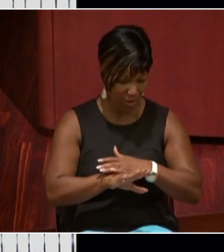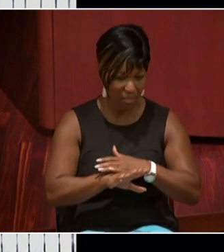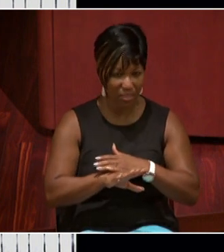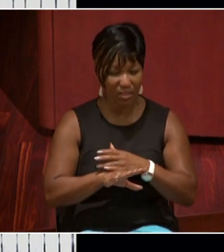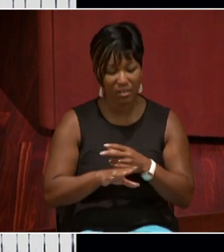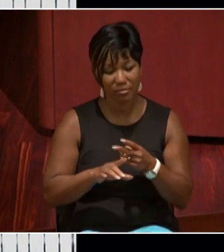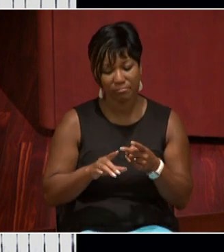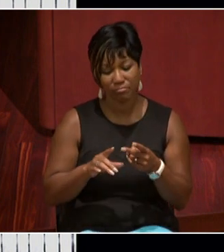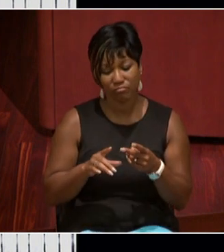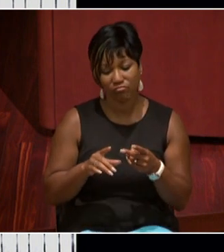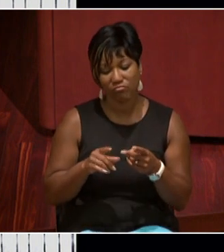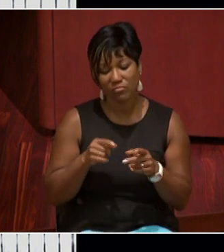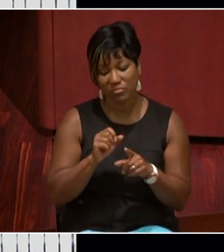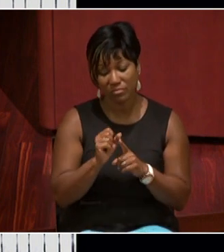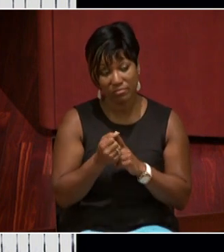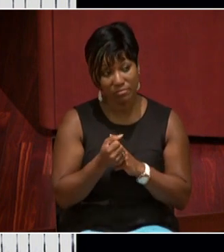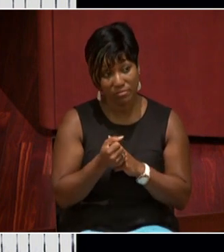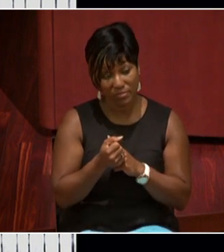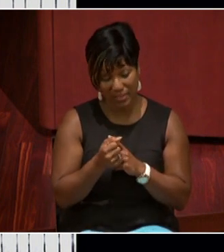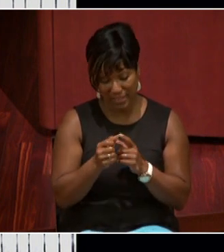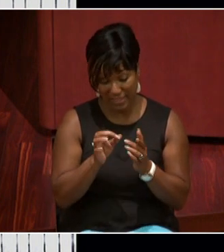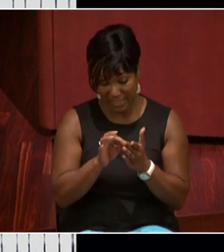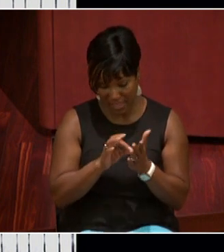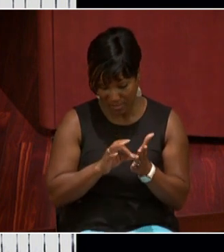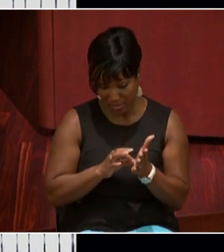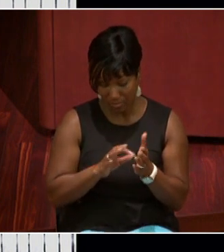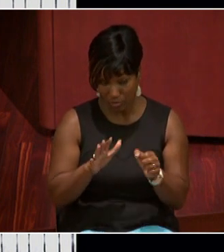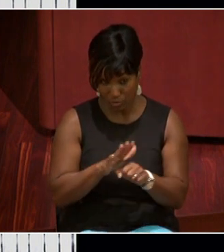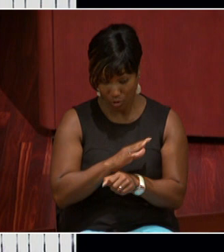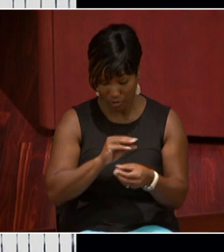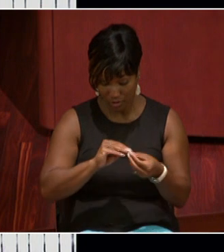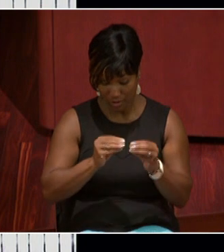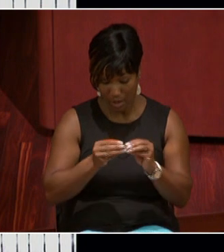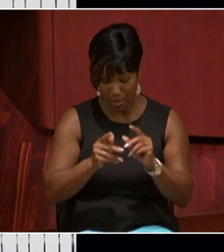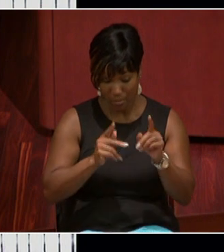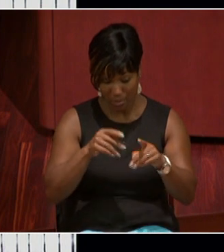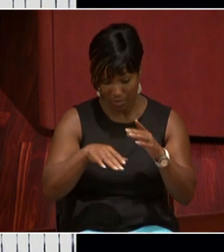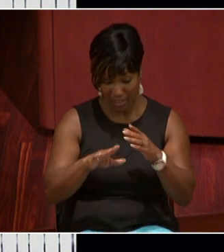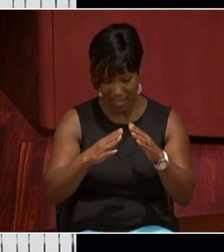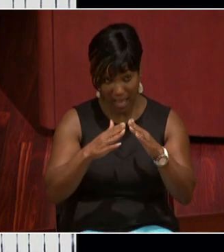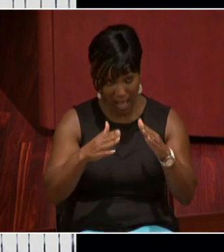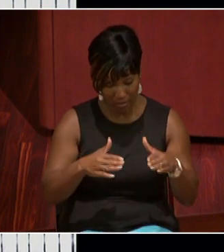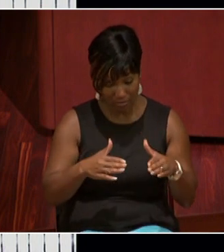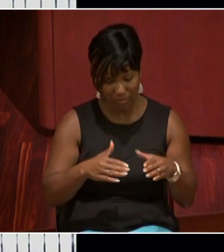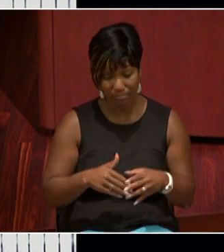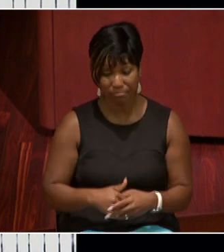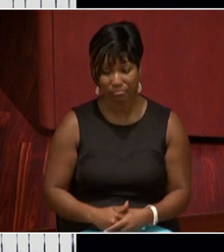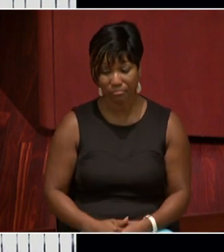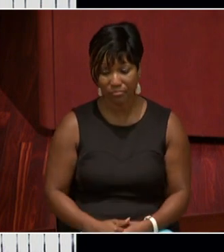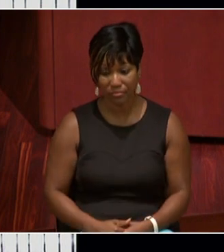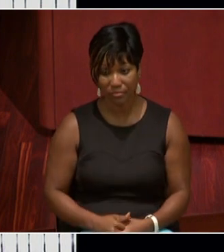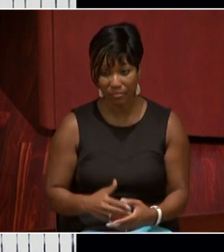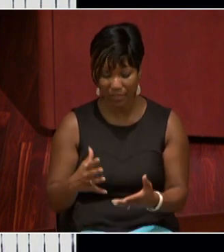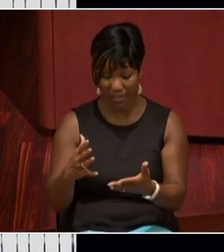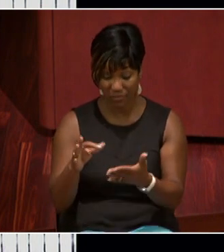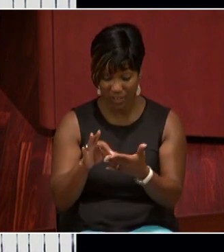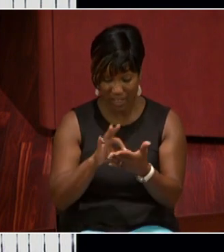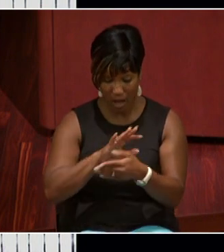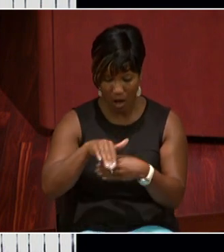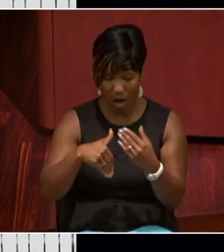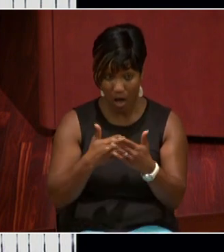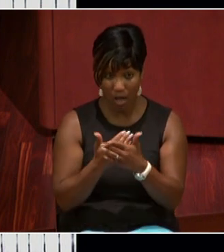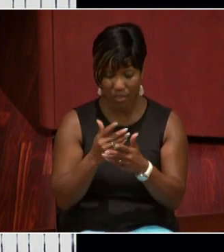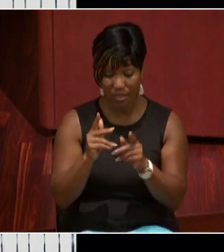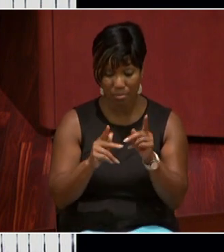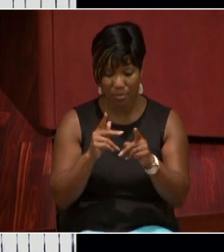instance, and in this case, it tallies up the total number of people in the household. If you count all the people on